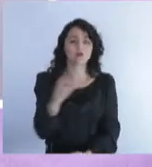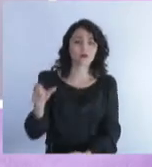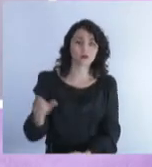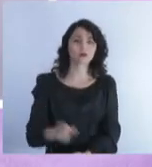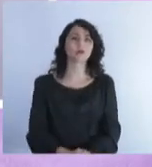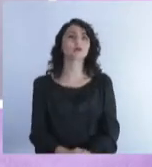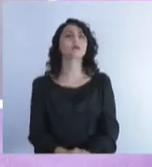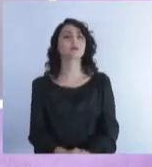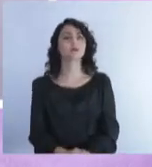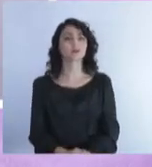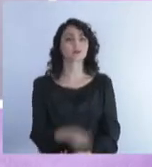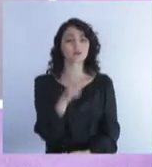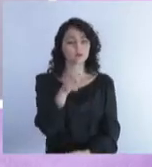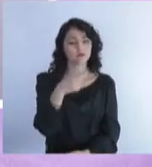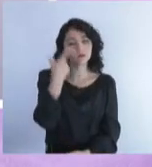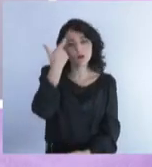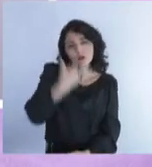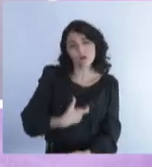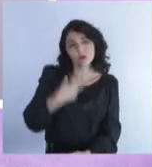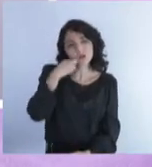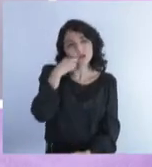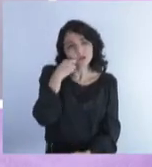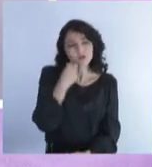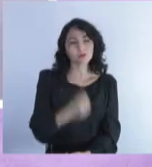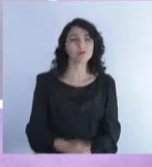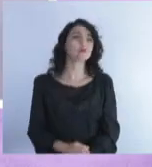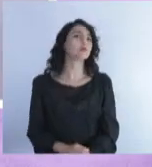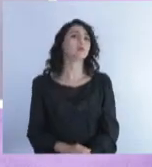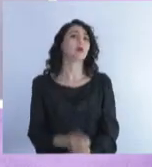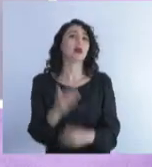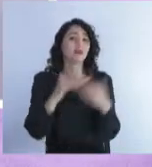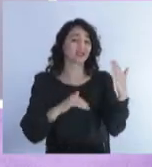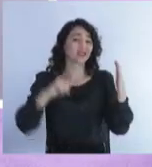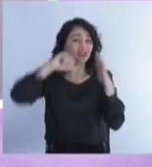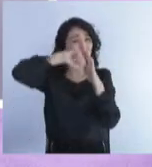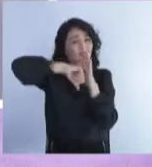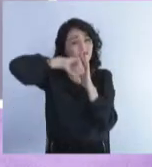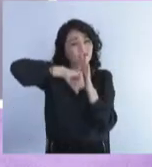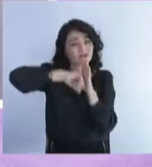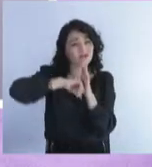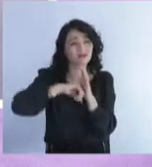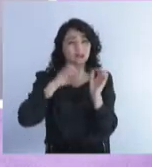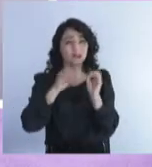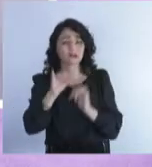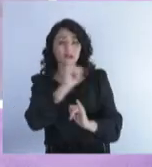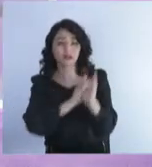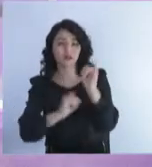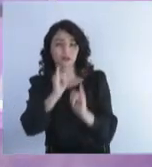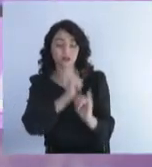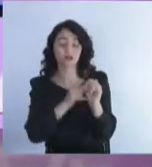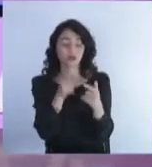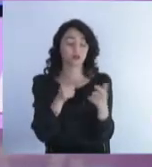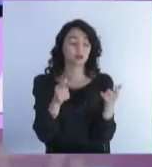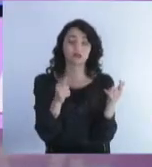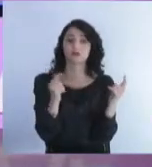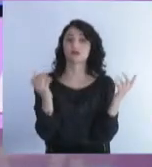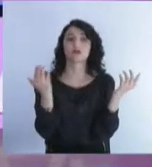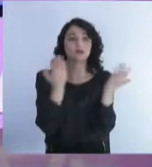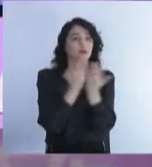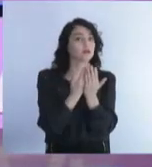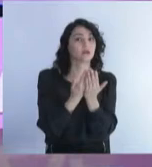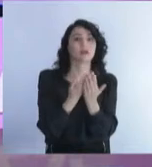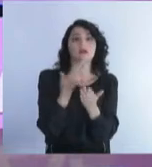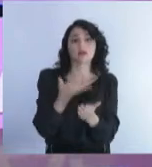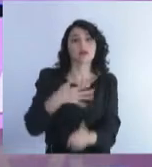even under the pandemic and the lockdown and virtual education that's going on. I think it